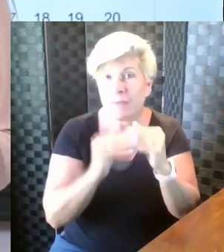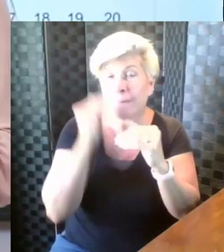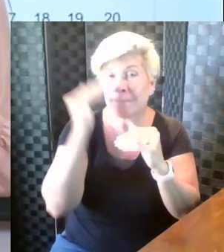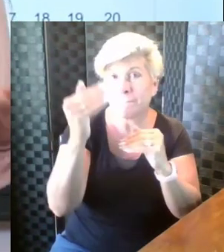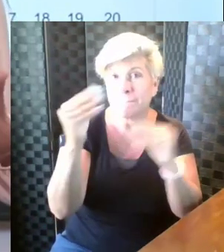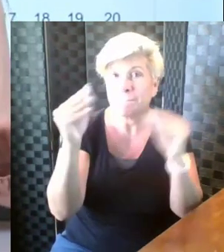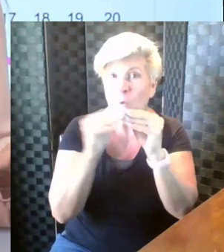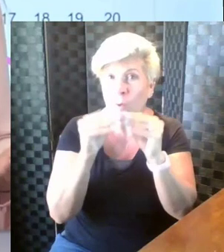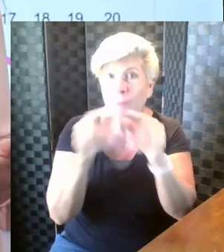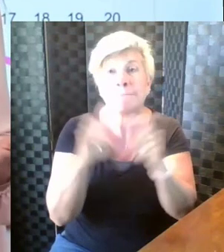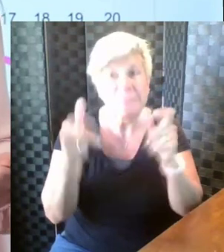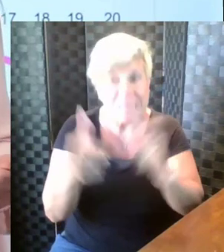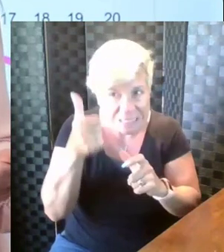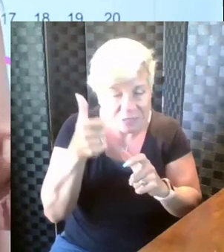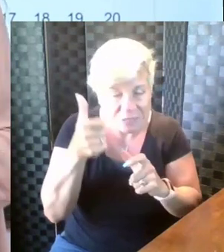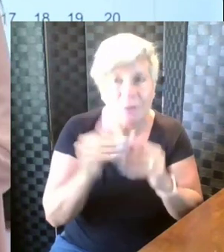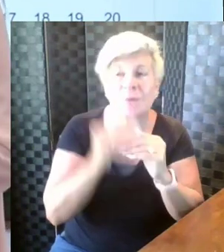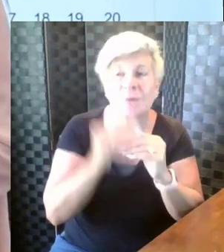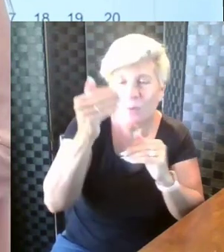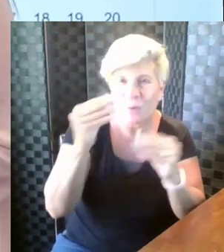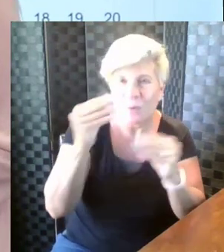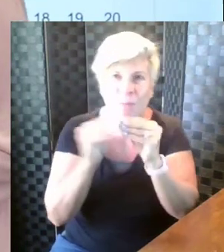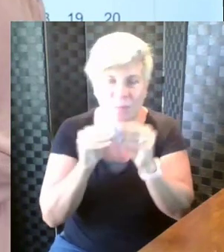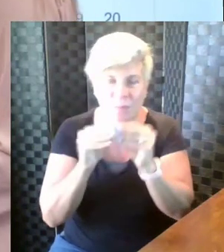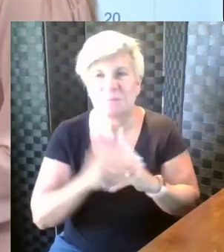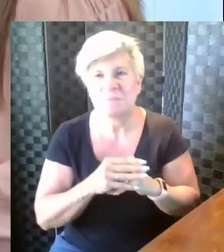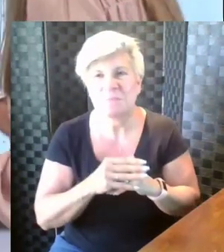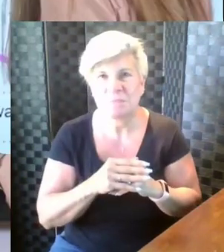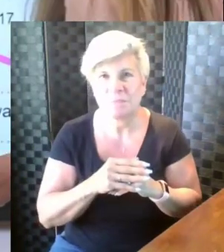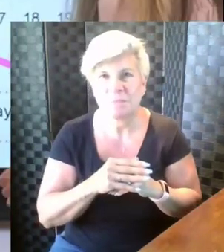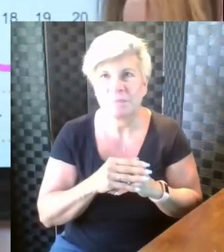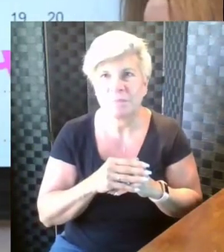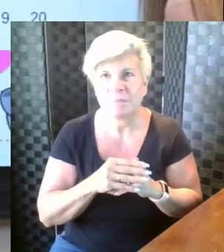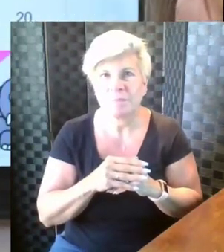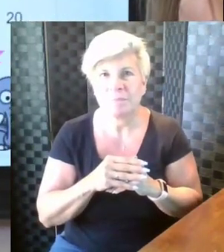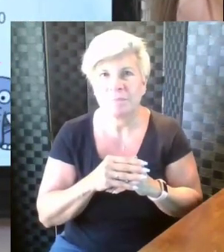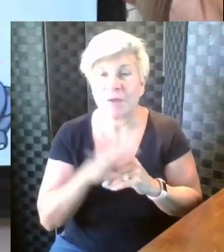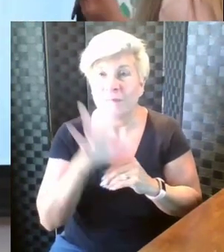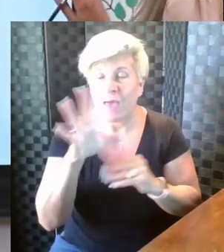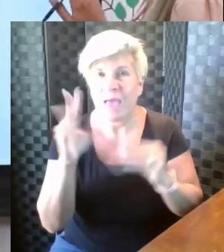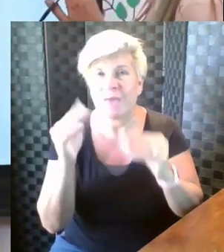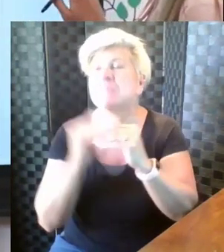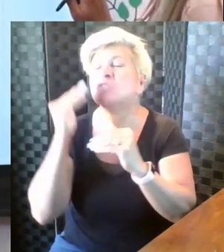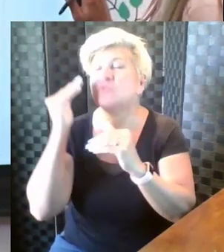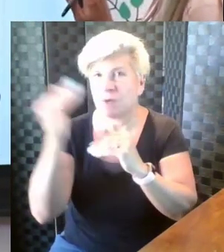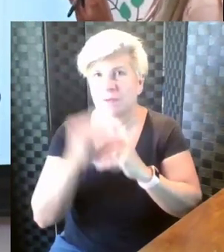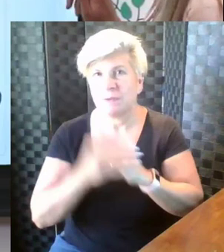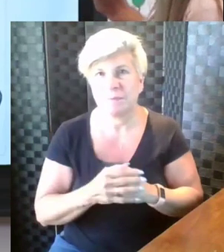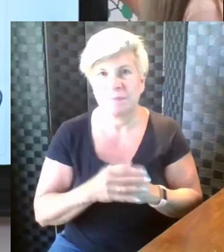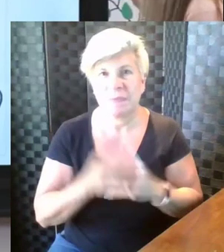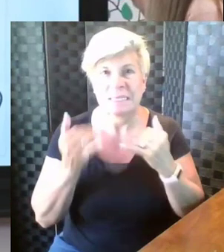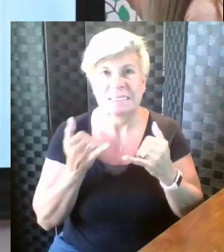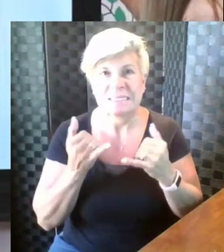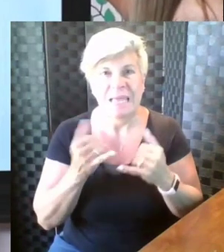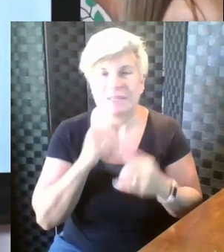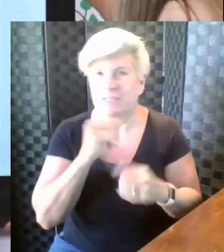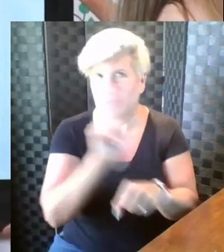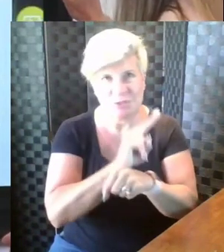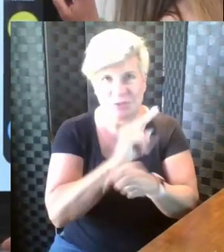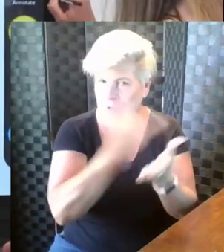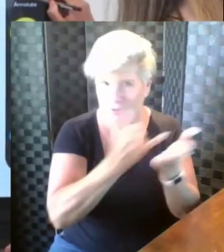bigger or more or greater. Okay? Now let's do another one, but we're going to take away the